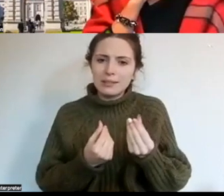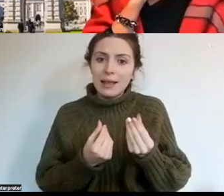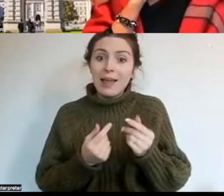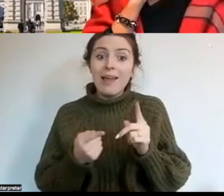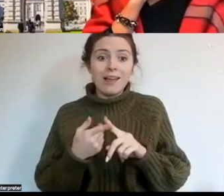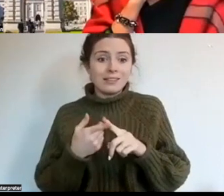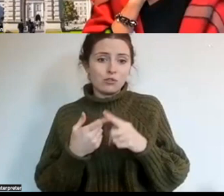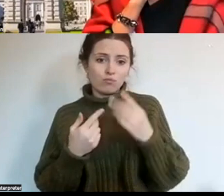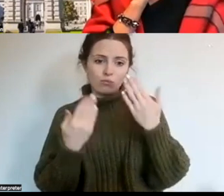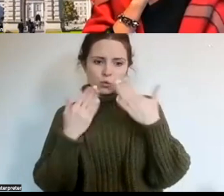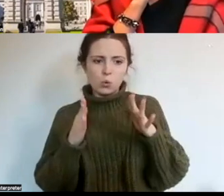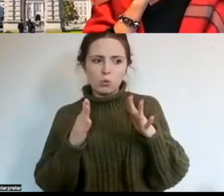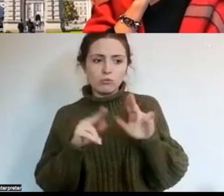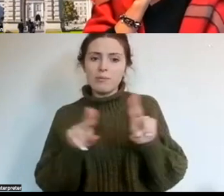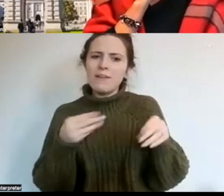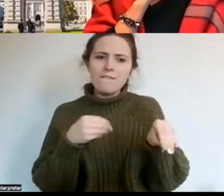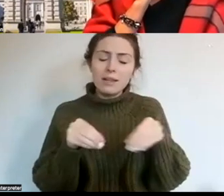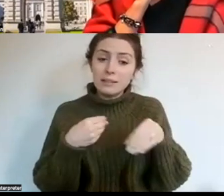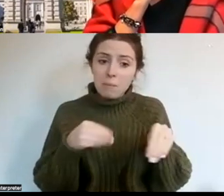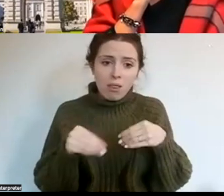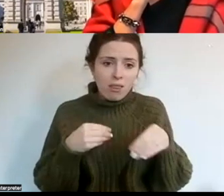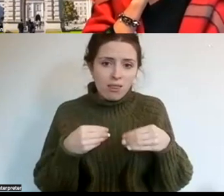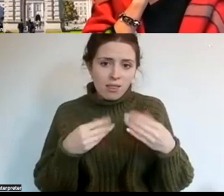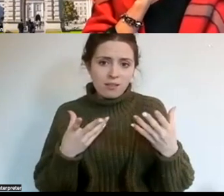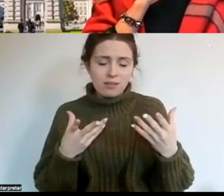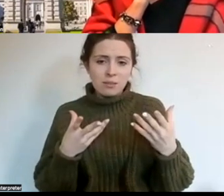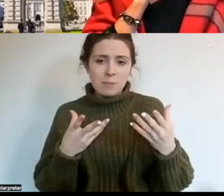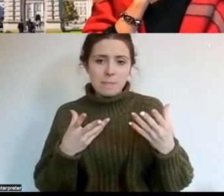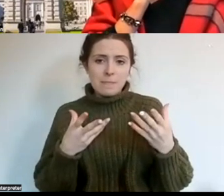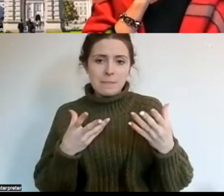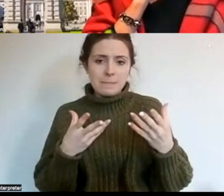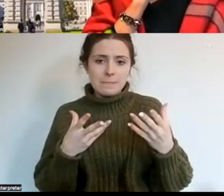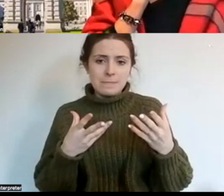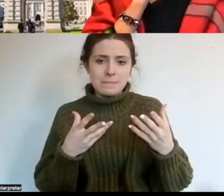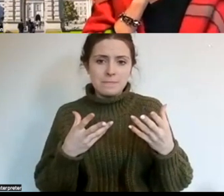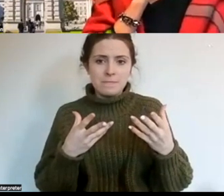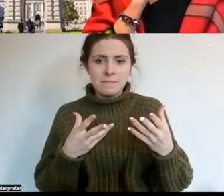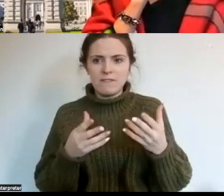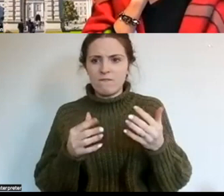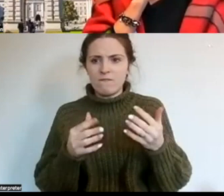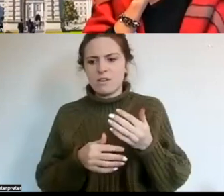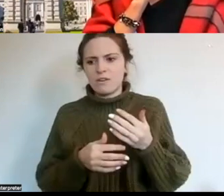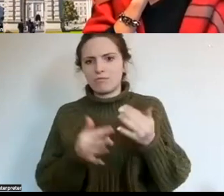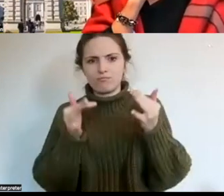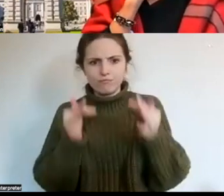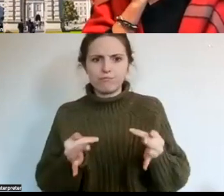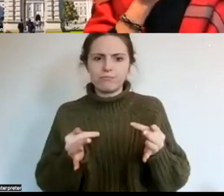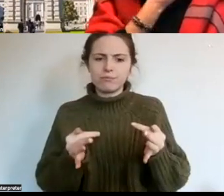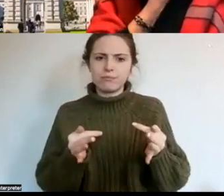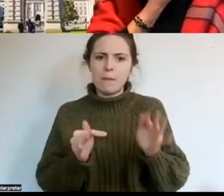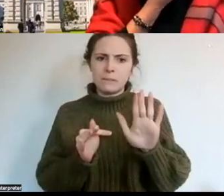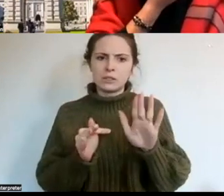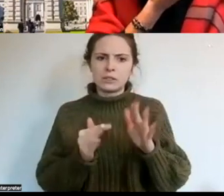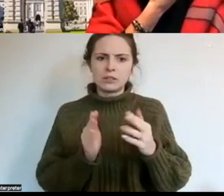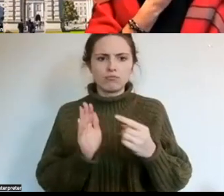inflexibility of the resources, and that inflexibility and the rigidity of the funding just came up again